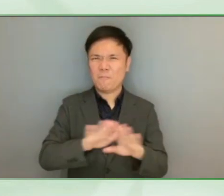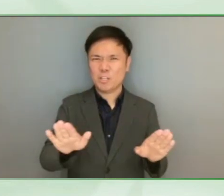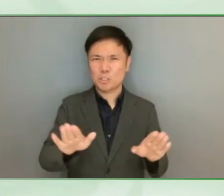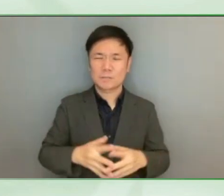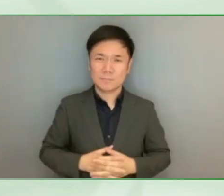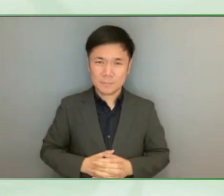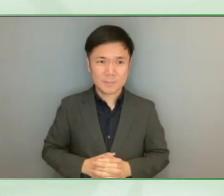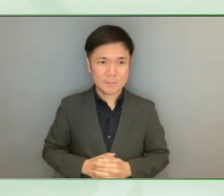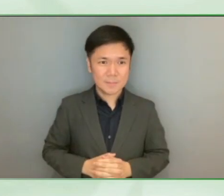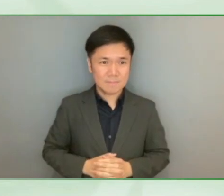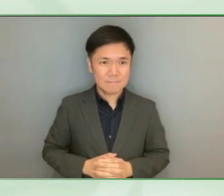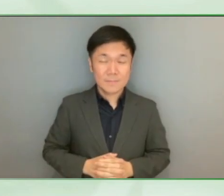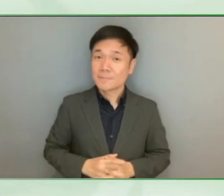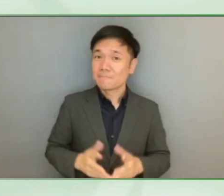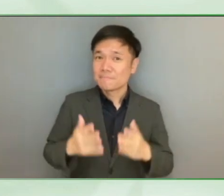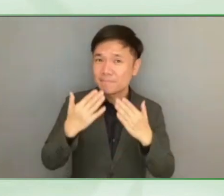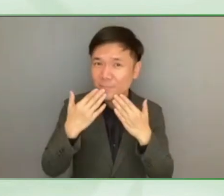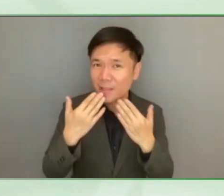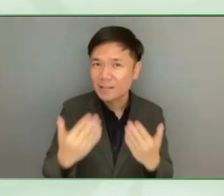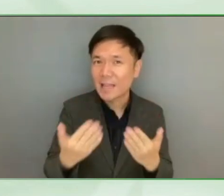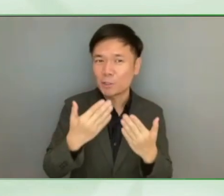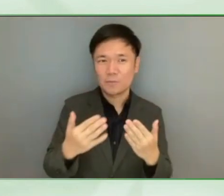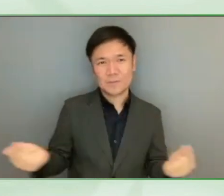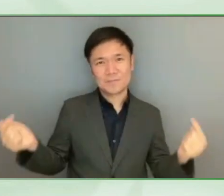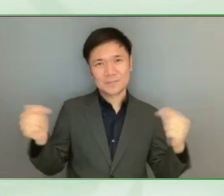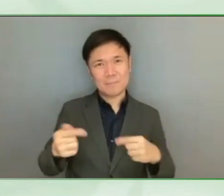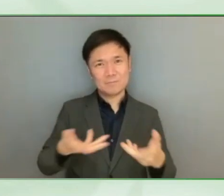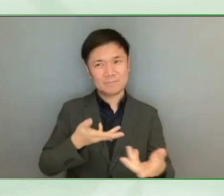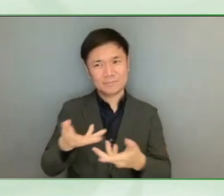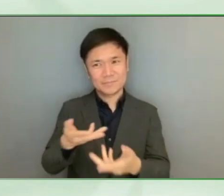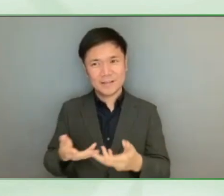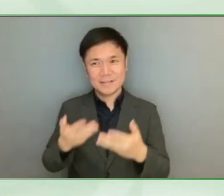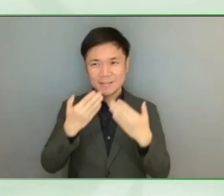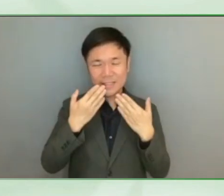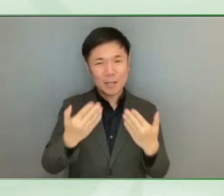And thank you very much for attending and interacting. Thank you, everyone.